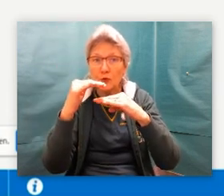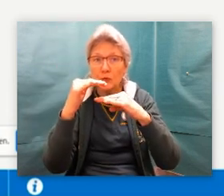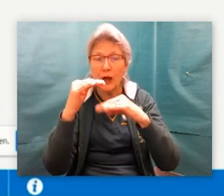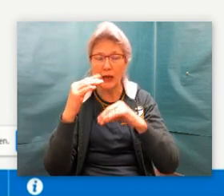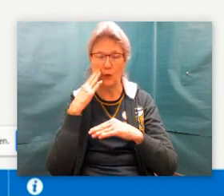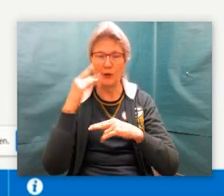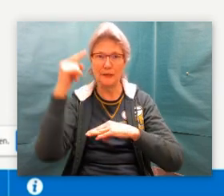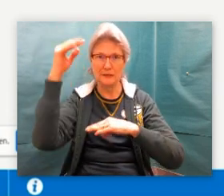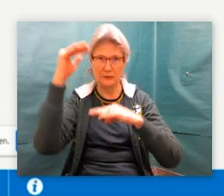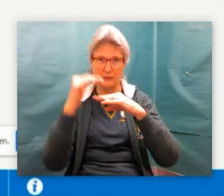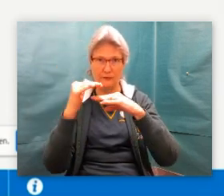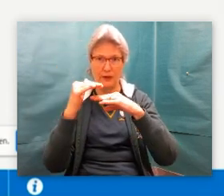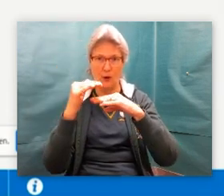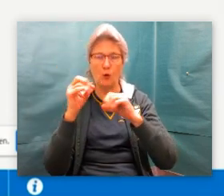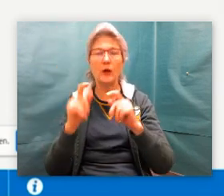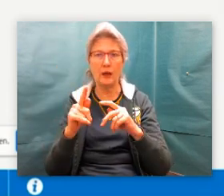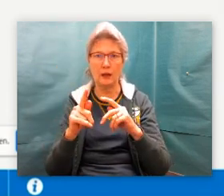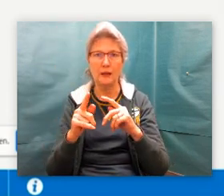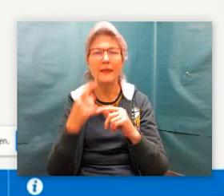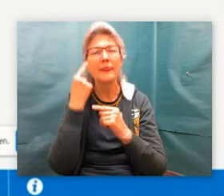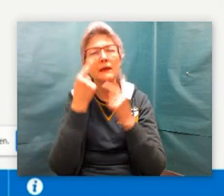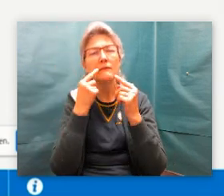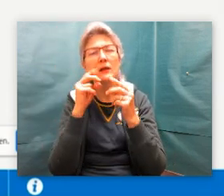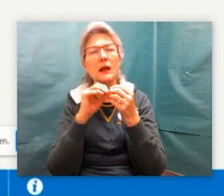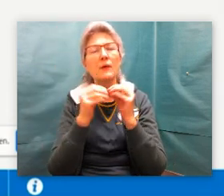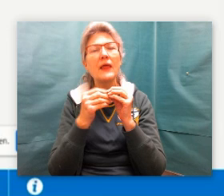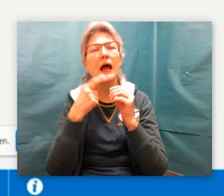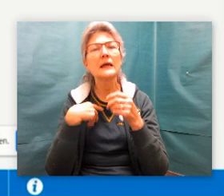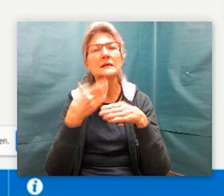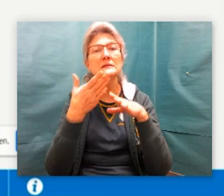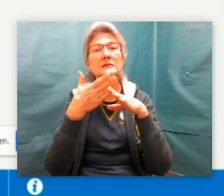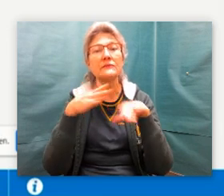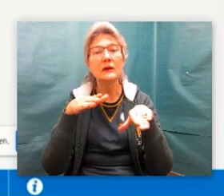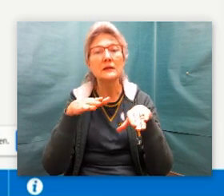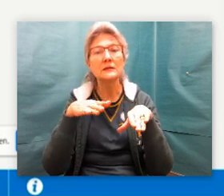simplified. Let's think of a number that I can